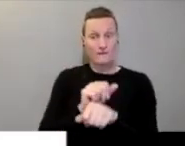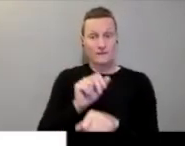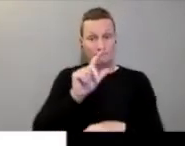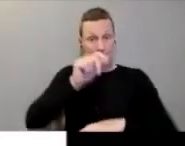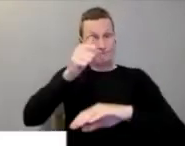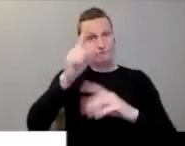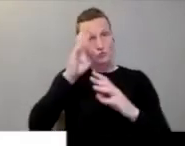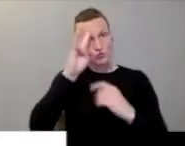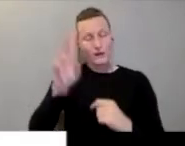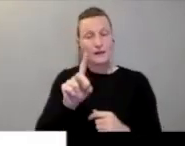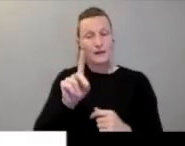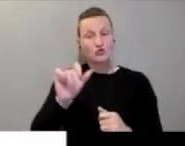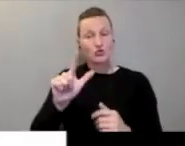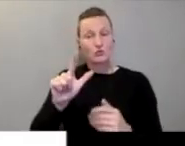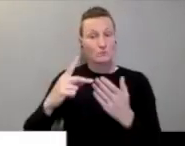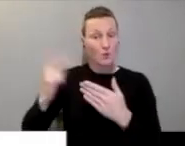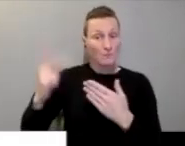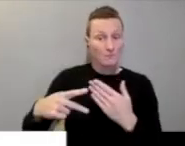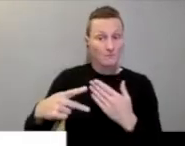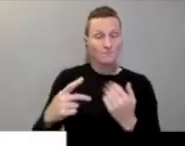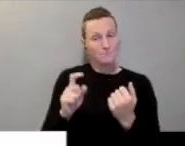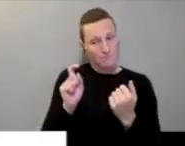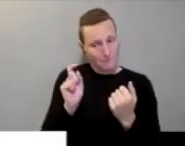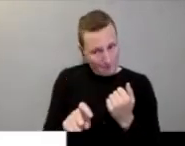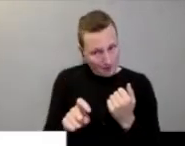to experiencing the city.